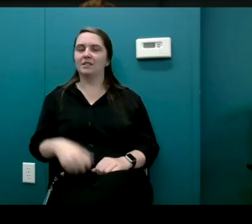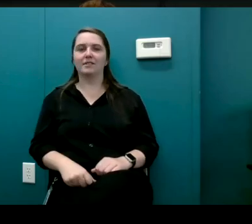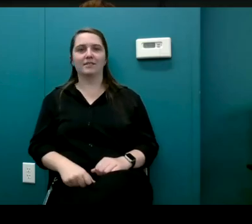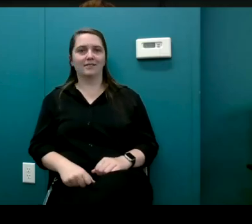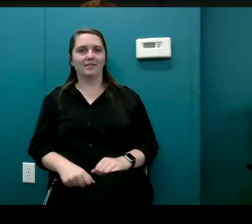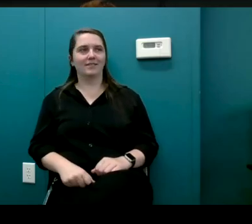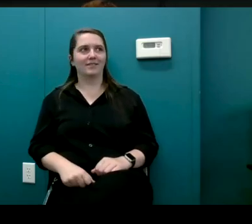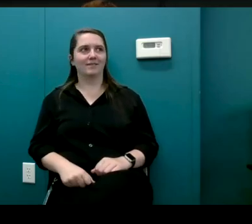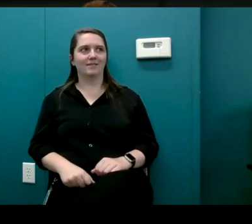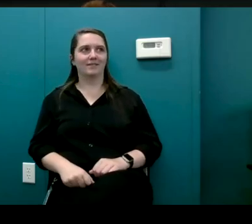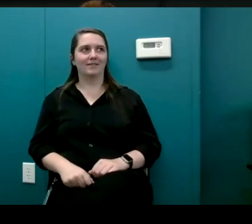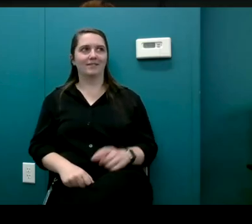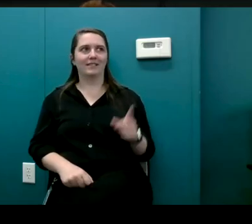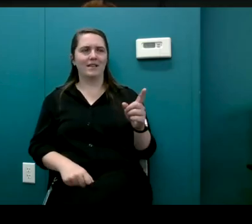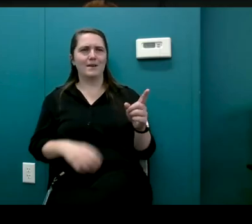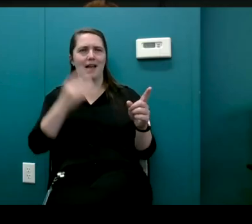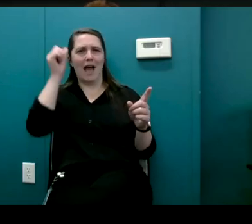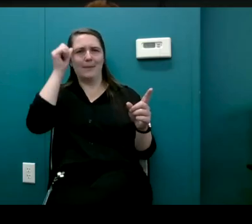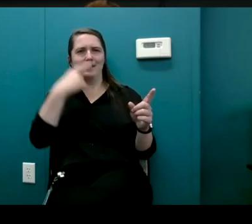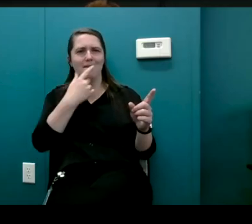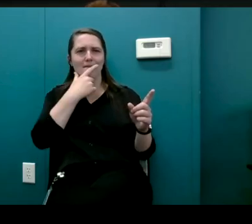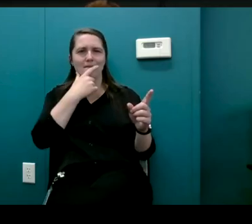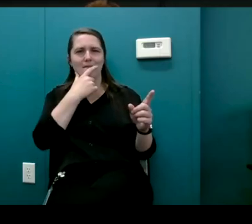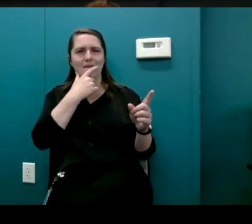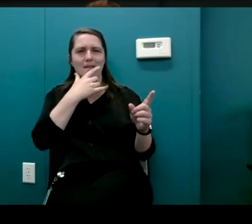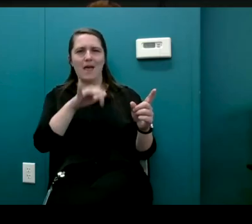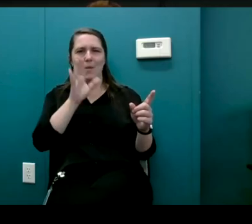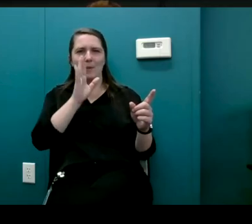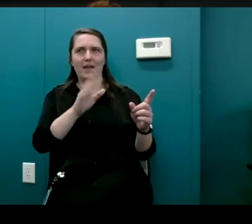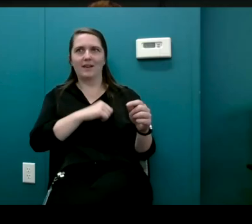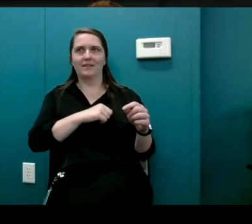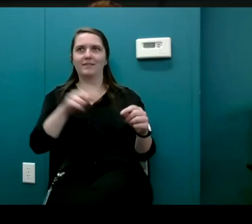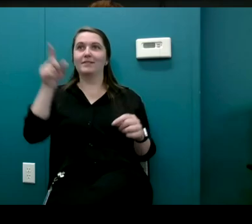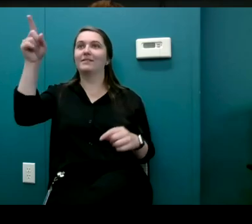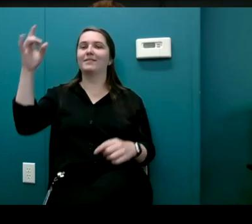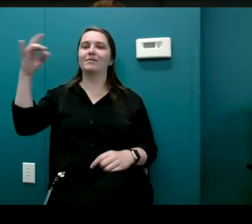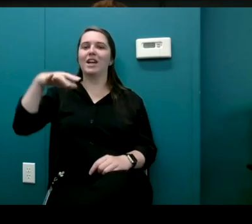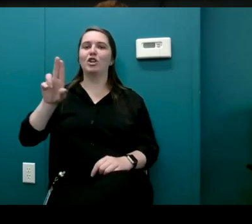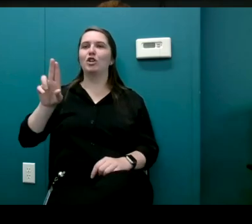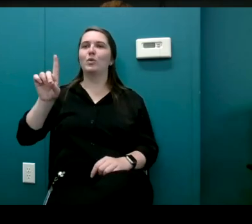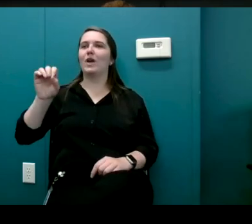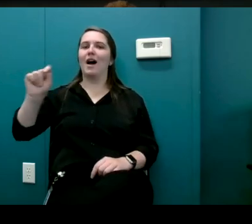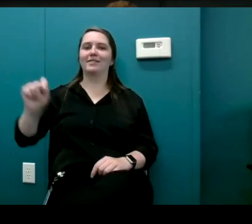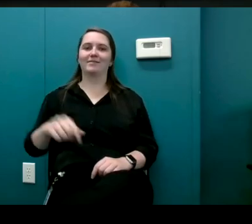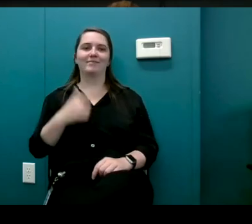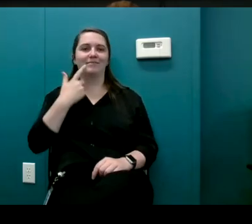framework for the IEP development. That would be It's UDOT. no, UCLA.